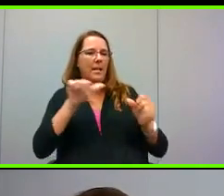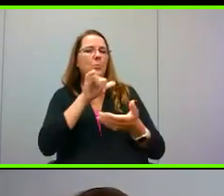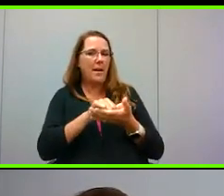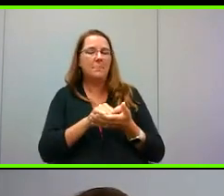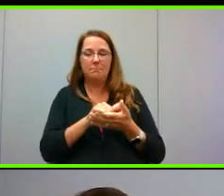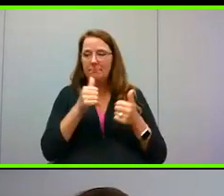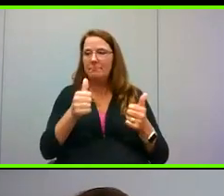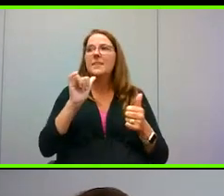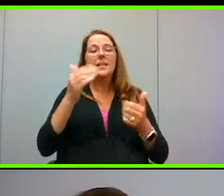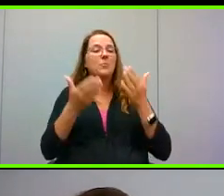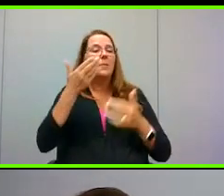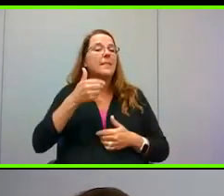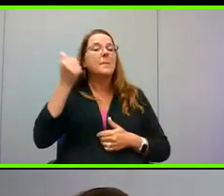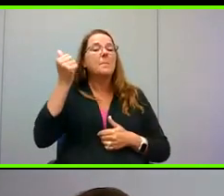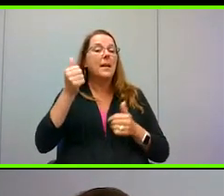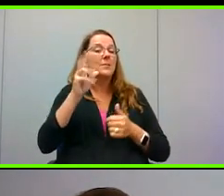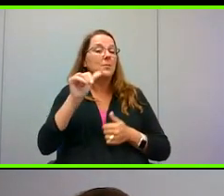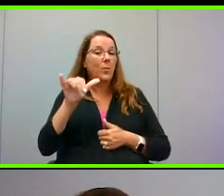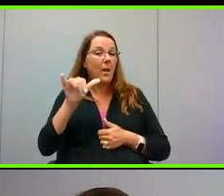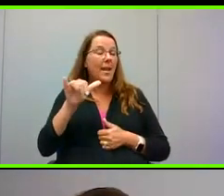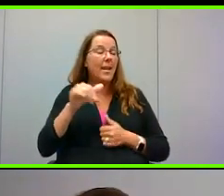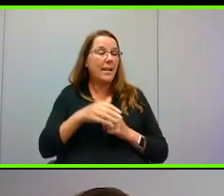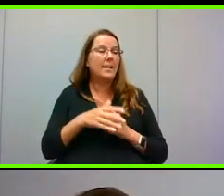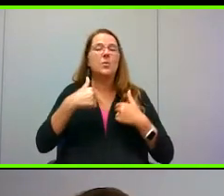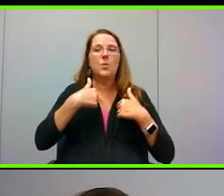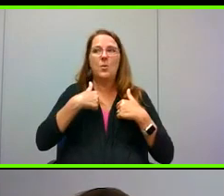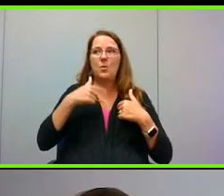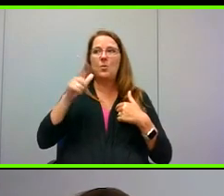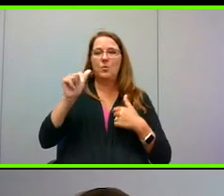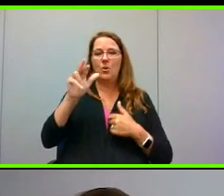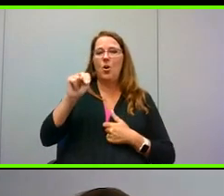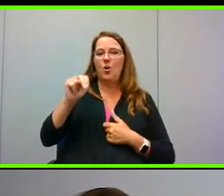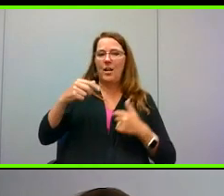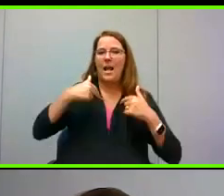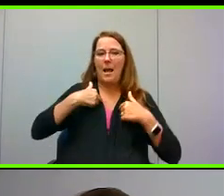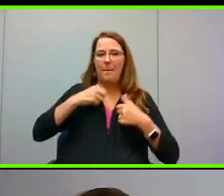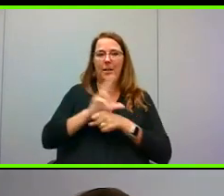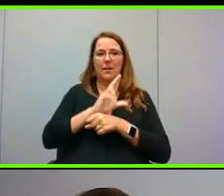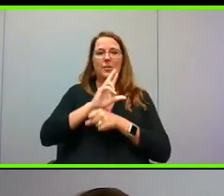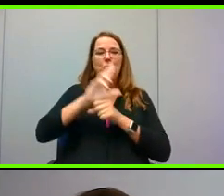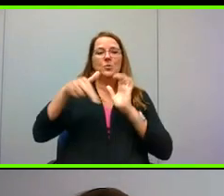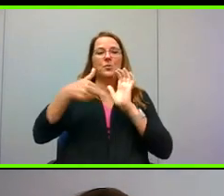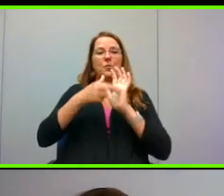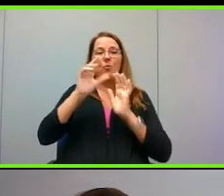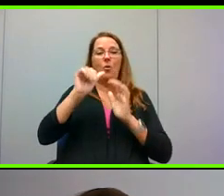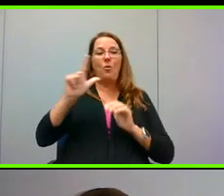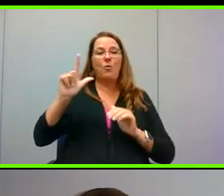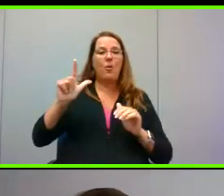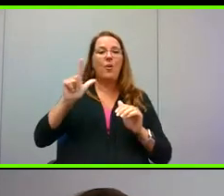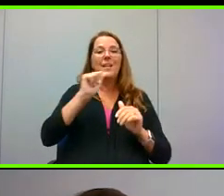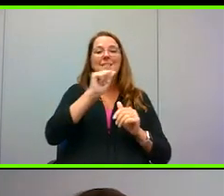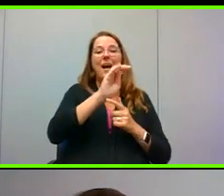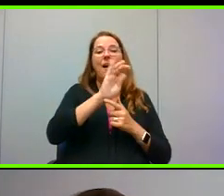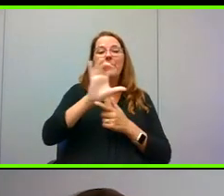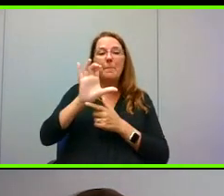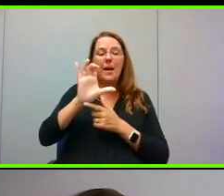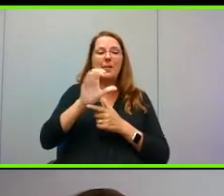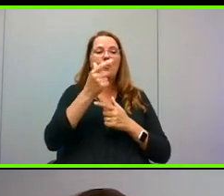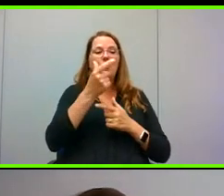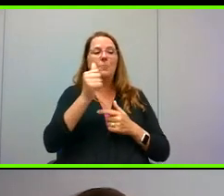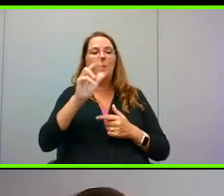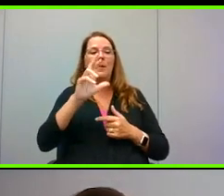That's probably the best way to do this. So I'm using the roll call, which is alphabetical, but Garrett's asked to